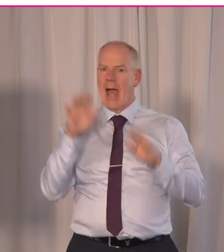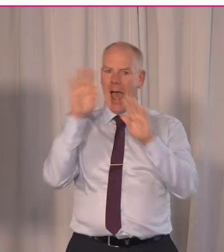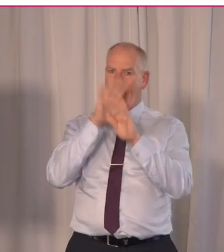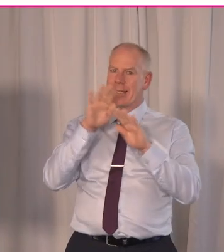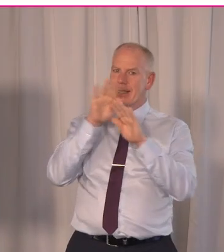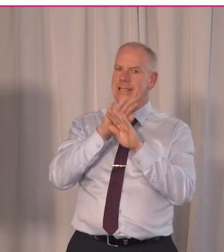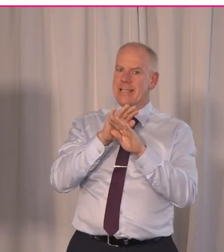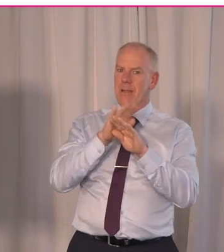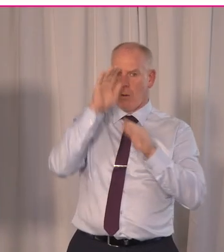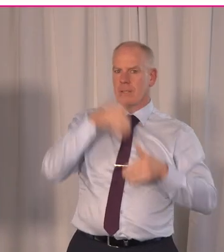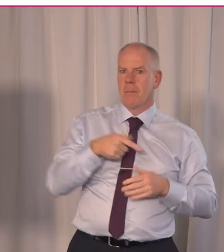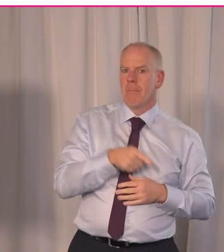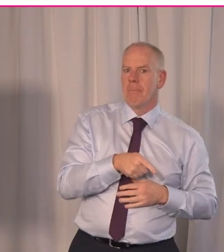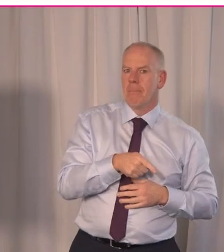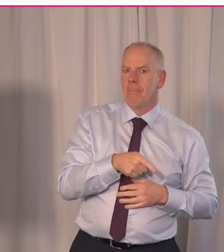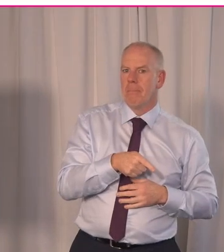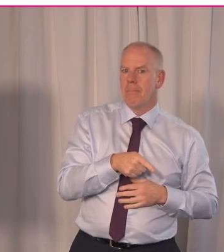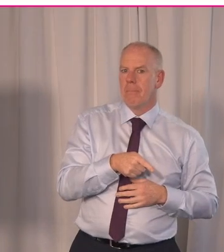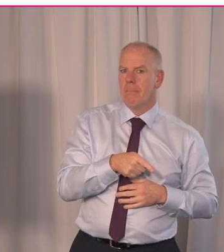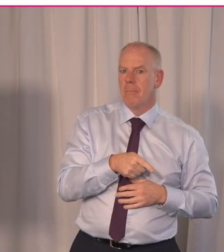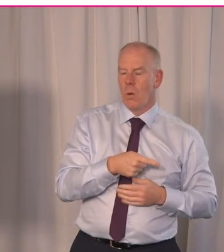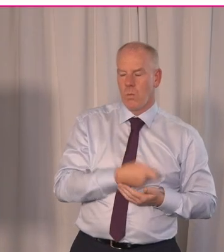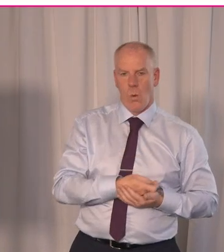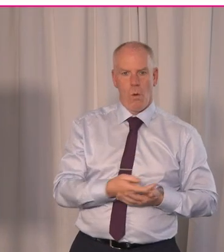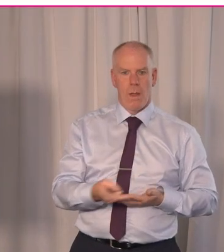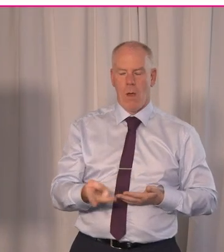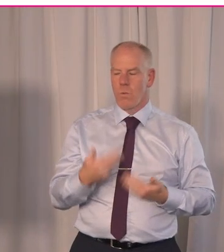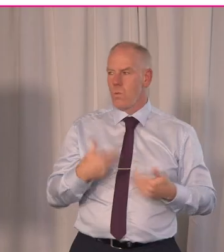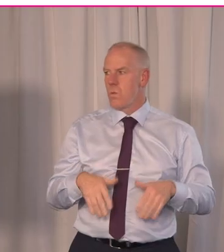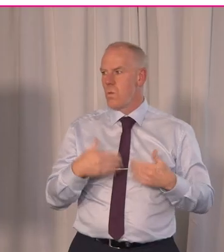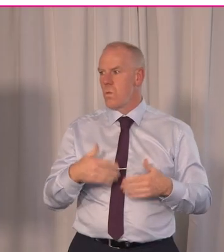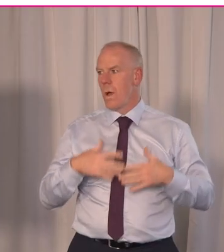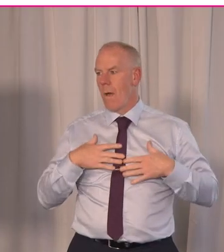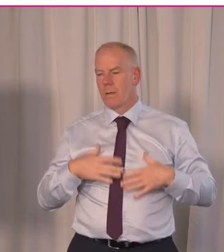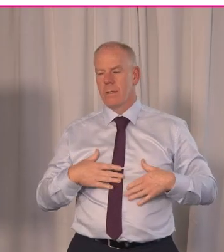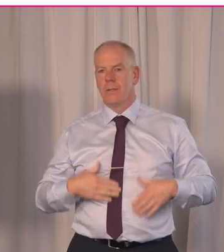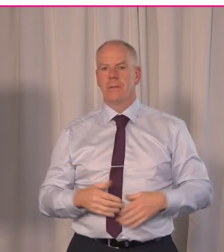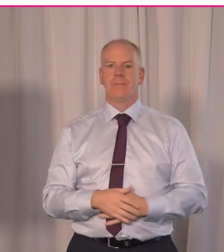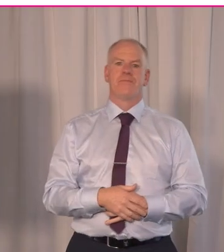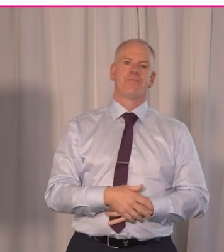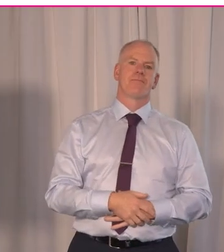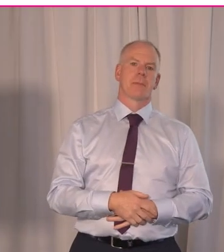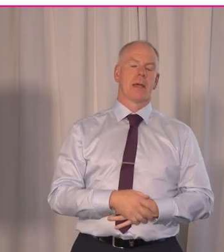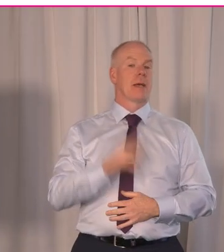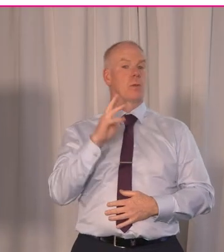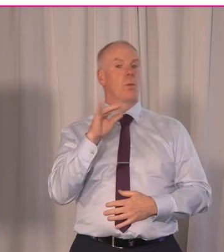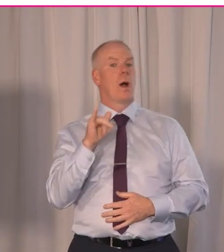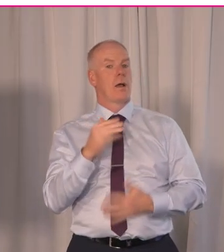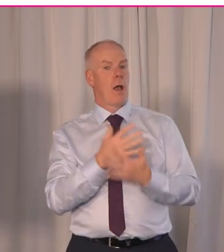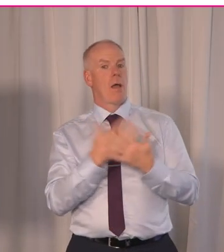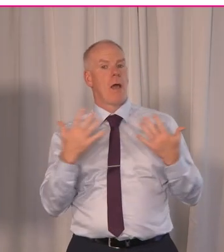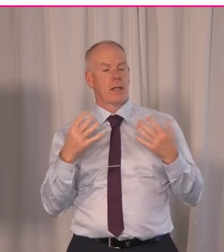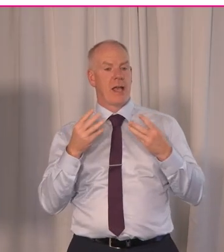for women is really exhausting, and it takes a toll on the body. And it's for this reason that